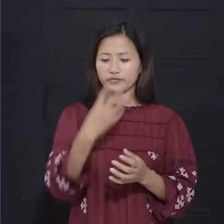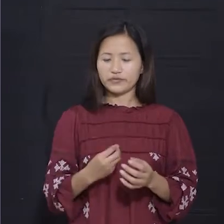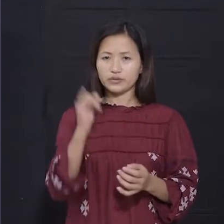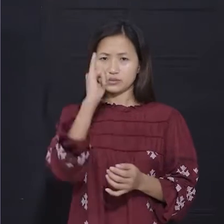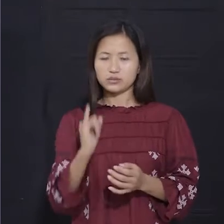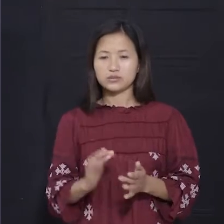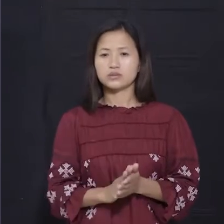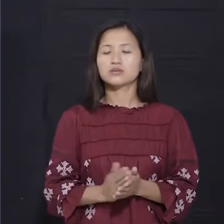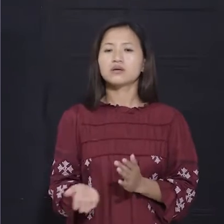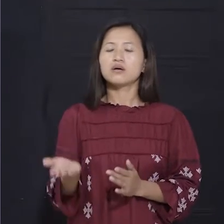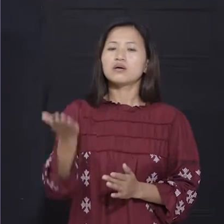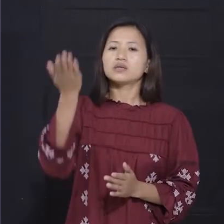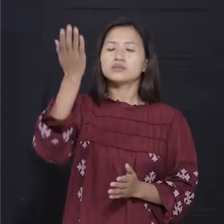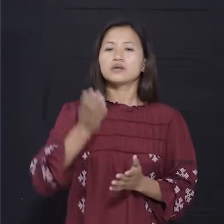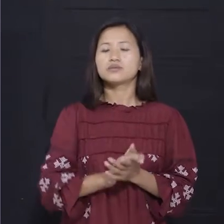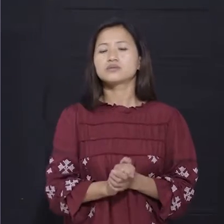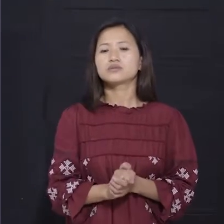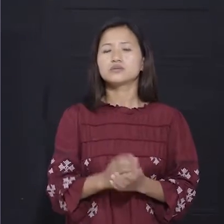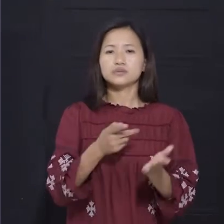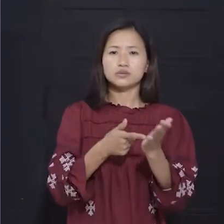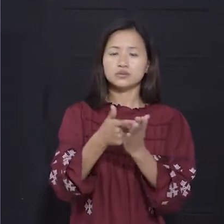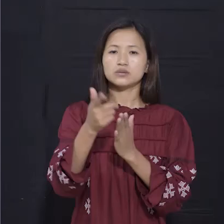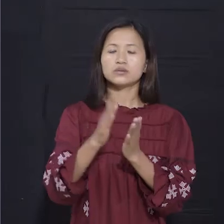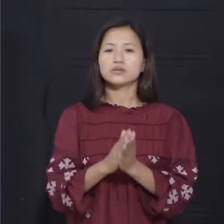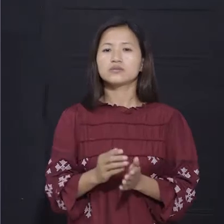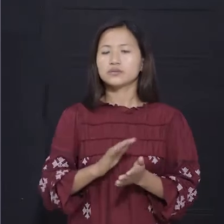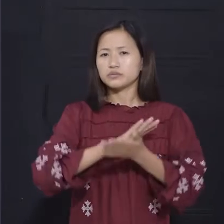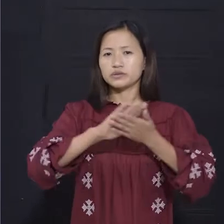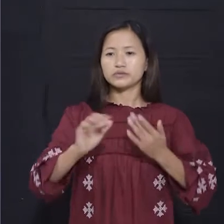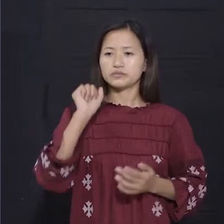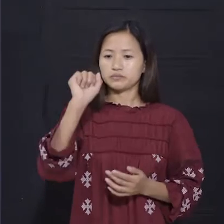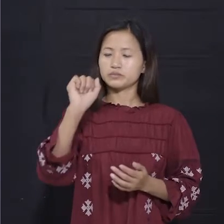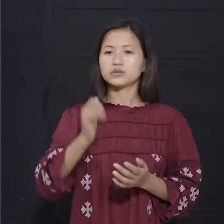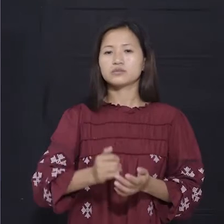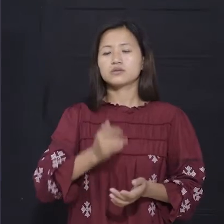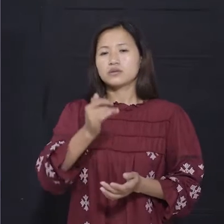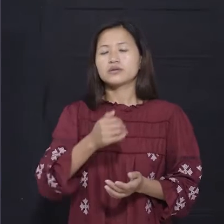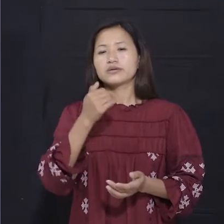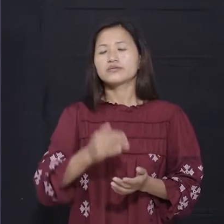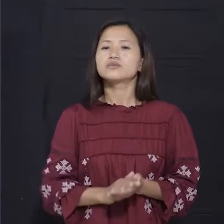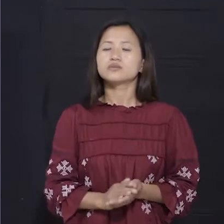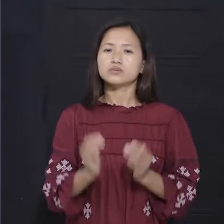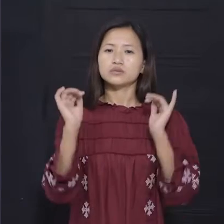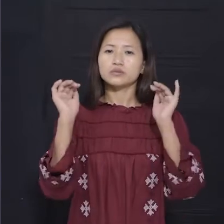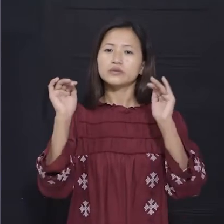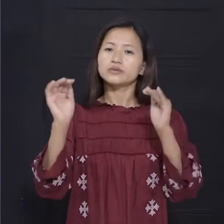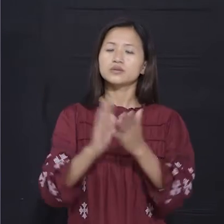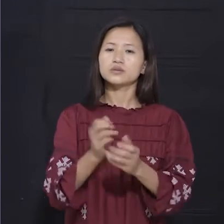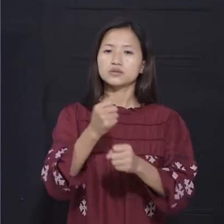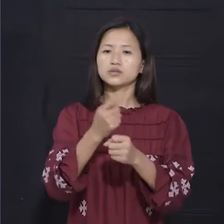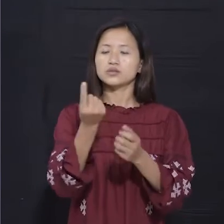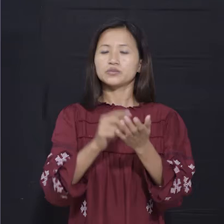the upcoming rulers after Skandagupta, they couldn't prove themselves to be strong enough to support the Gupta